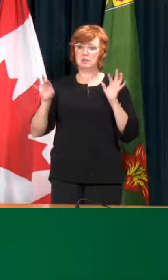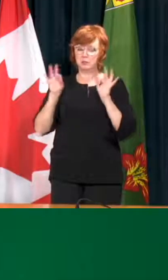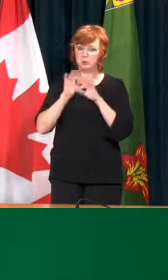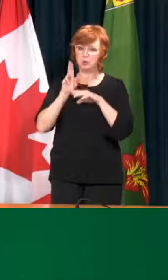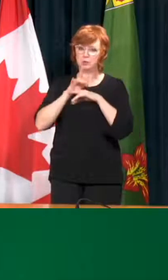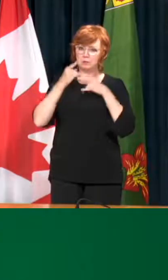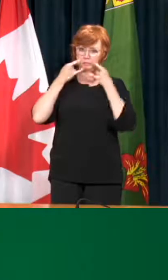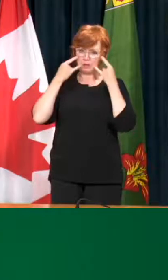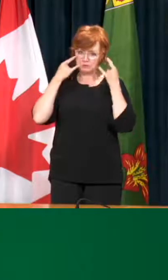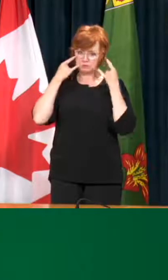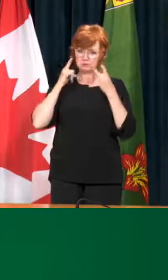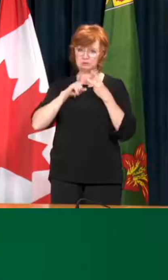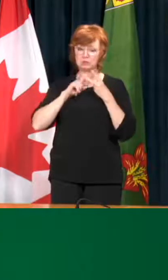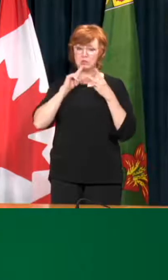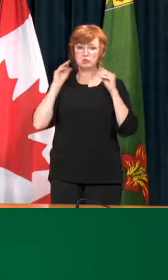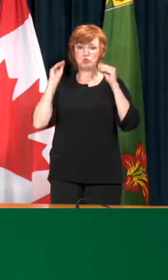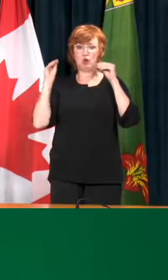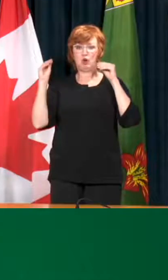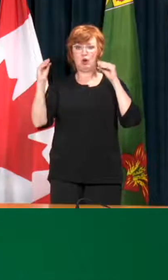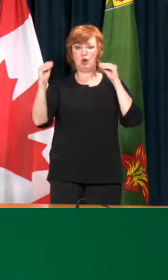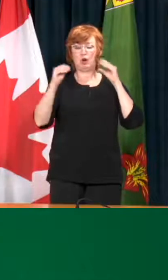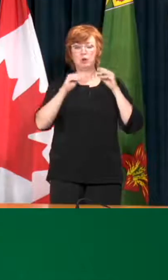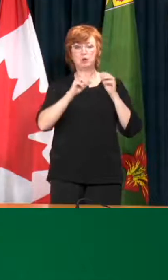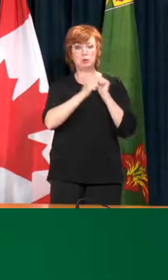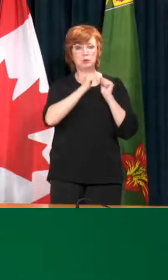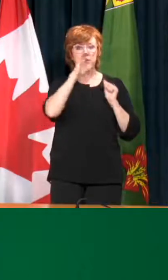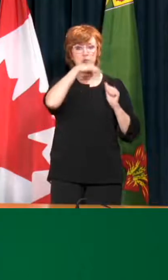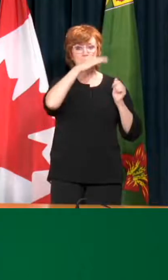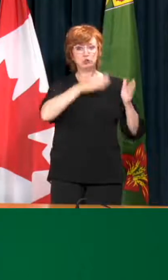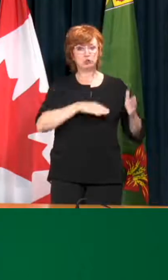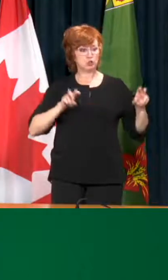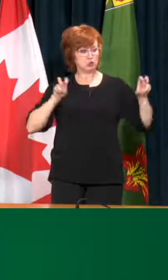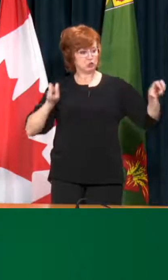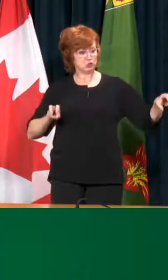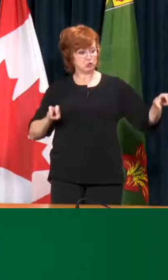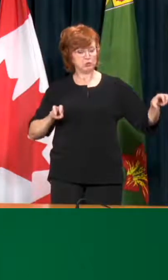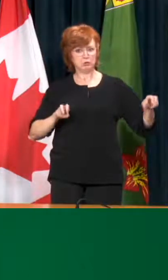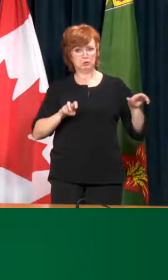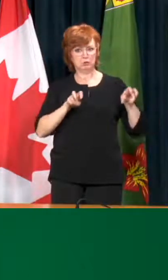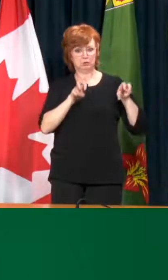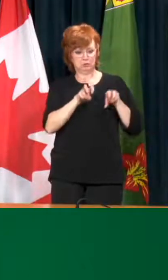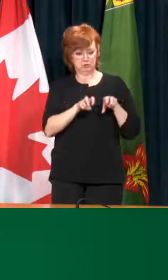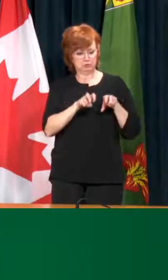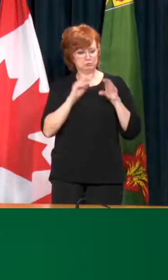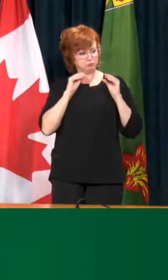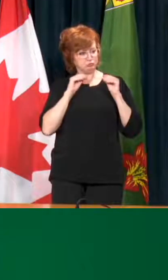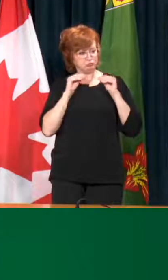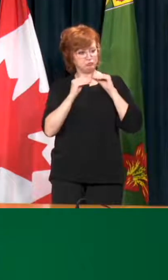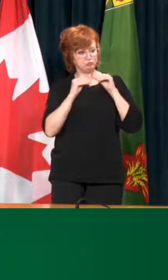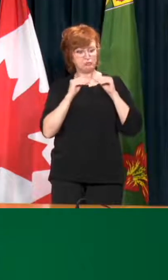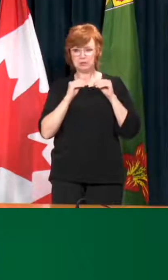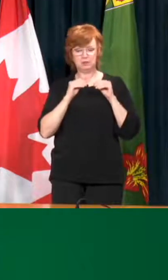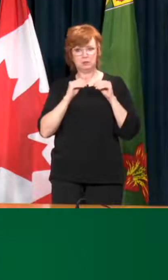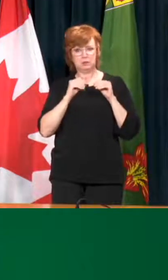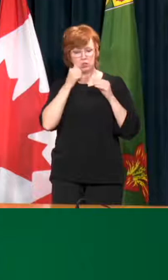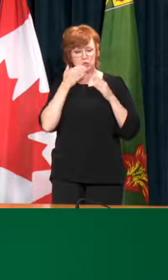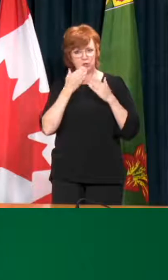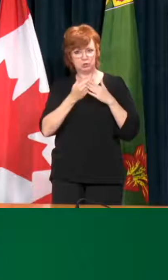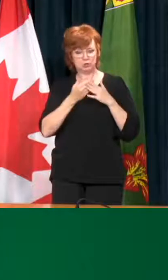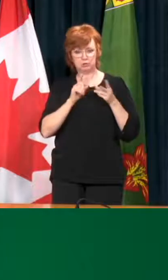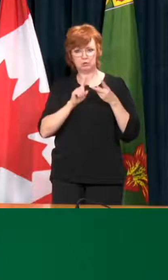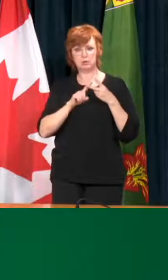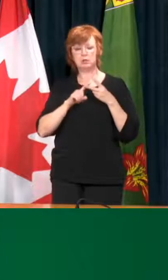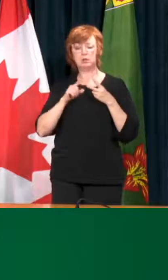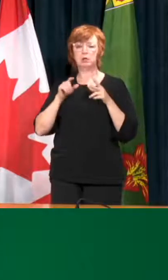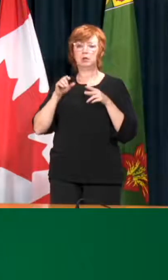people are talking to each other and they're not part of the household and they're less than 2 meters away, that's an issue. If people are singing and they're not